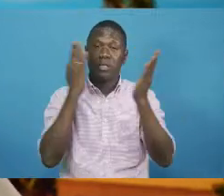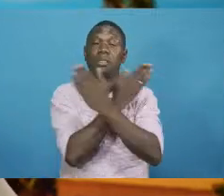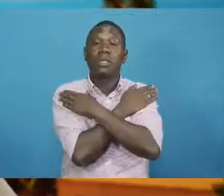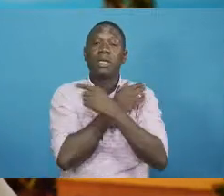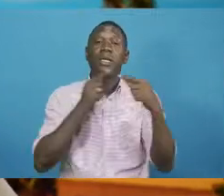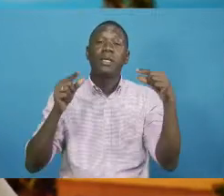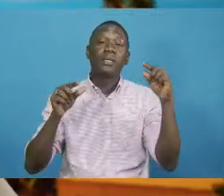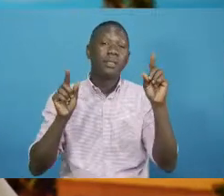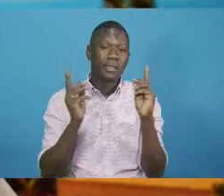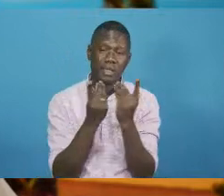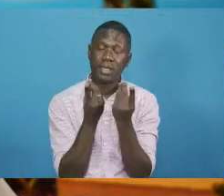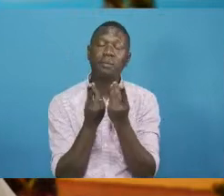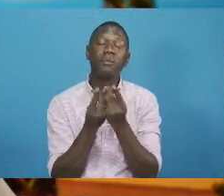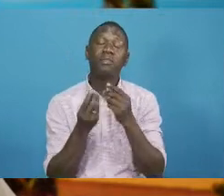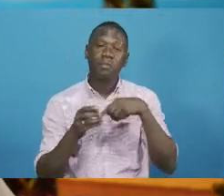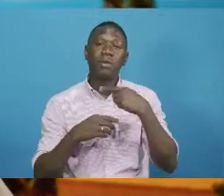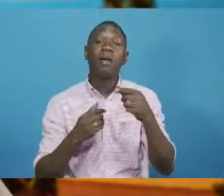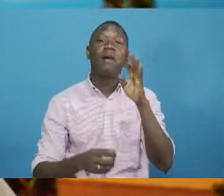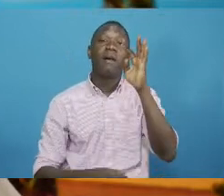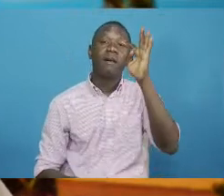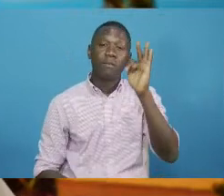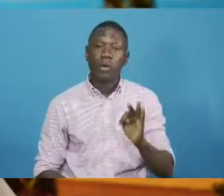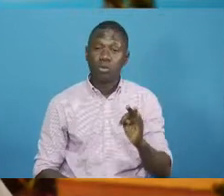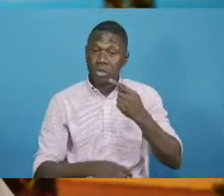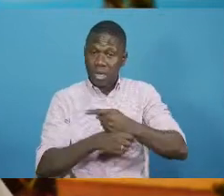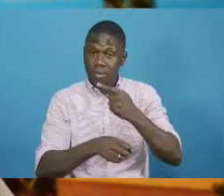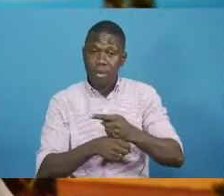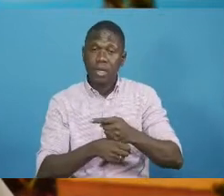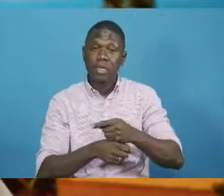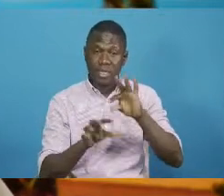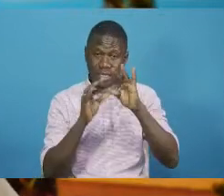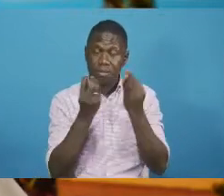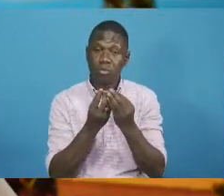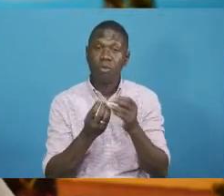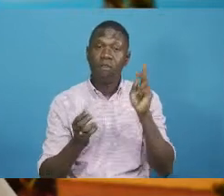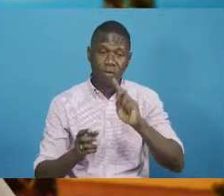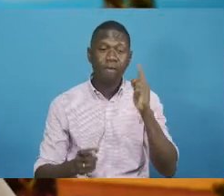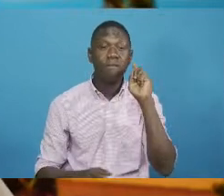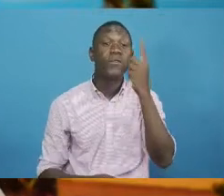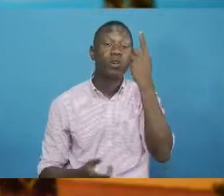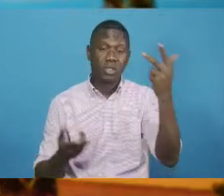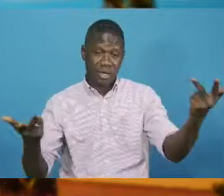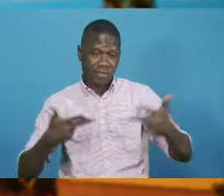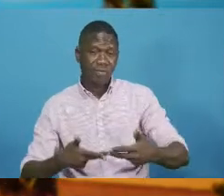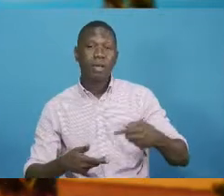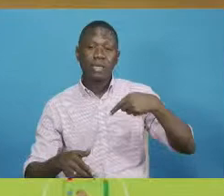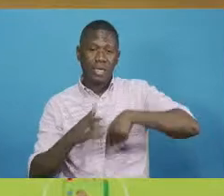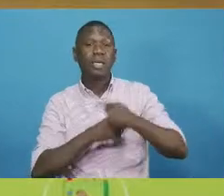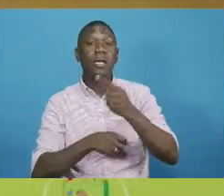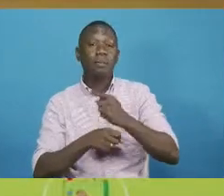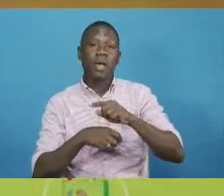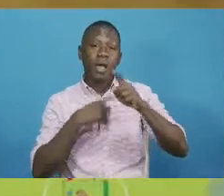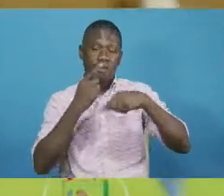qualifiers. Fortune will host the first leg in September and the return leg away. Mobdo Gajaga reports.